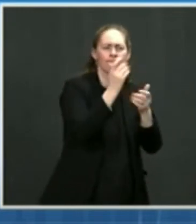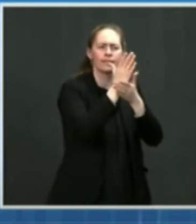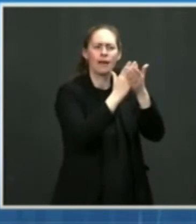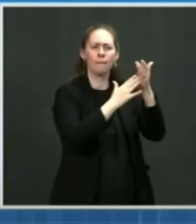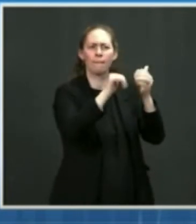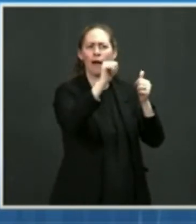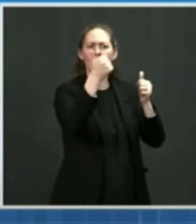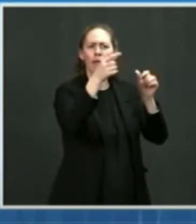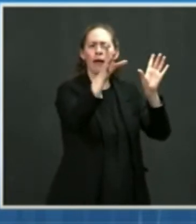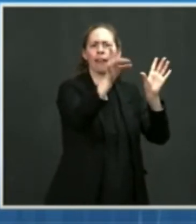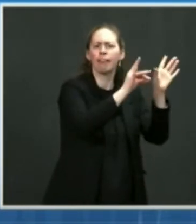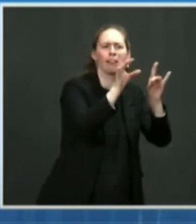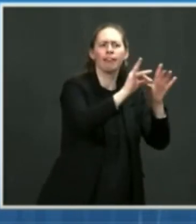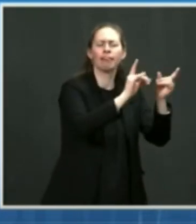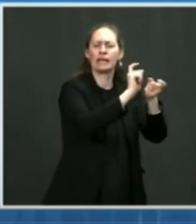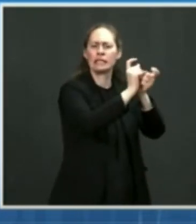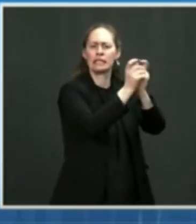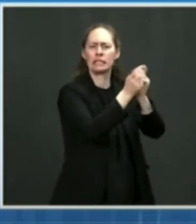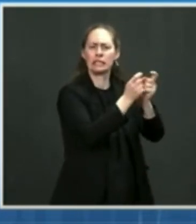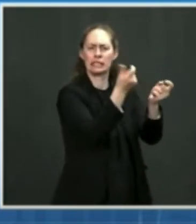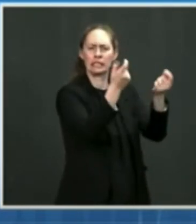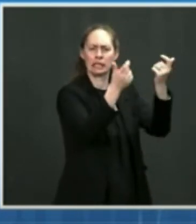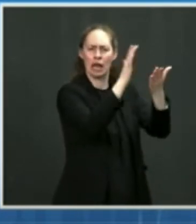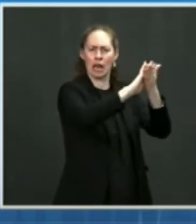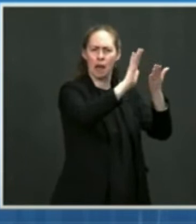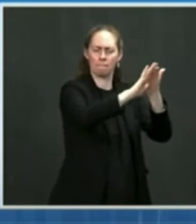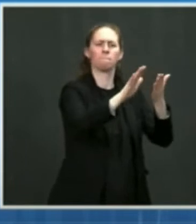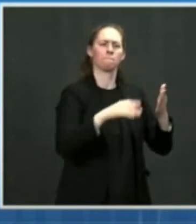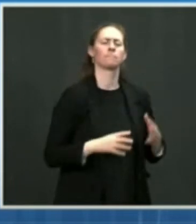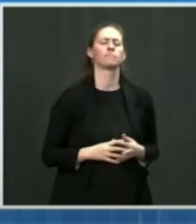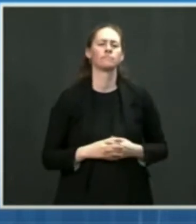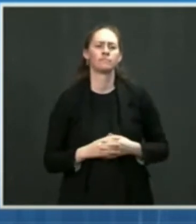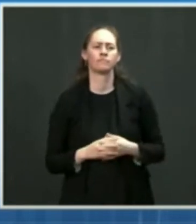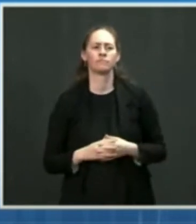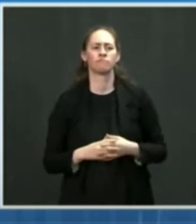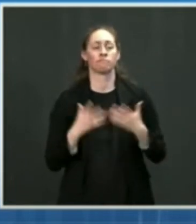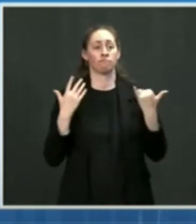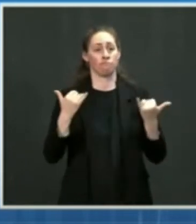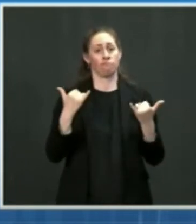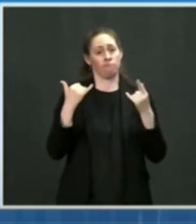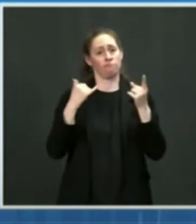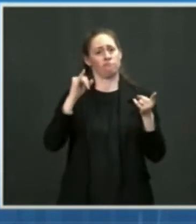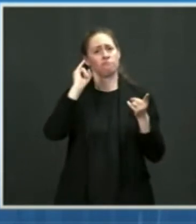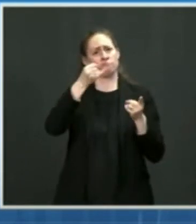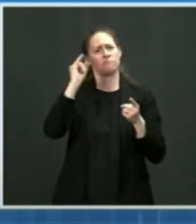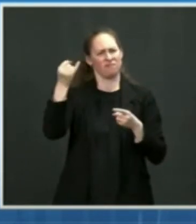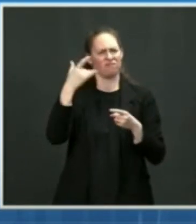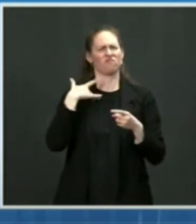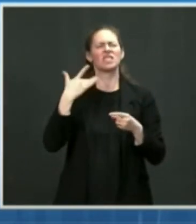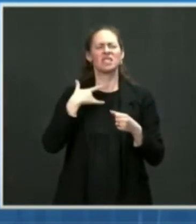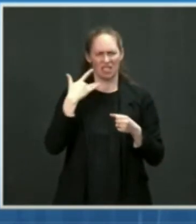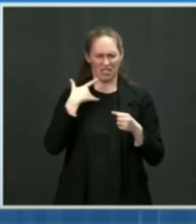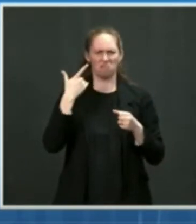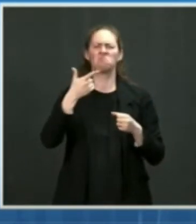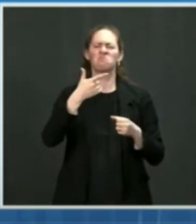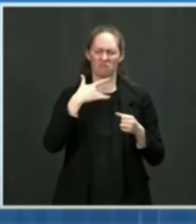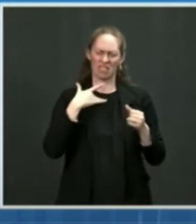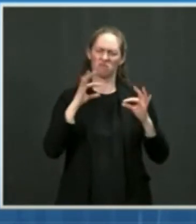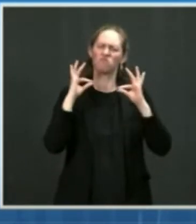being produced there, and they remain confident that they're going to be able to deliver at or